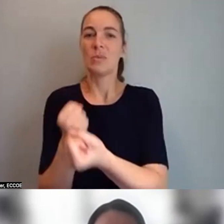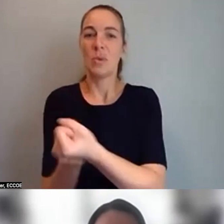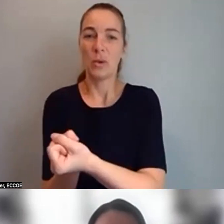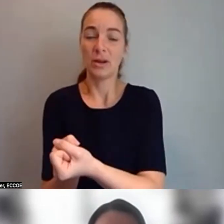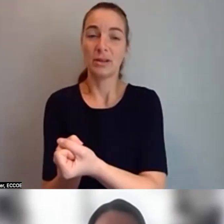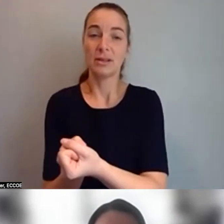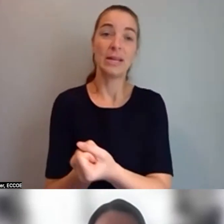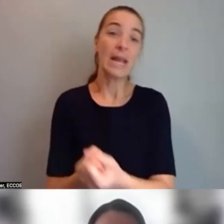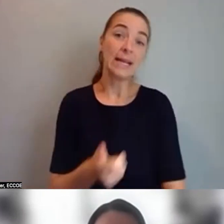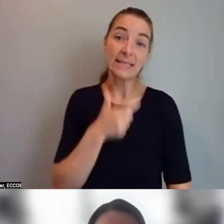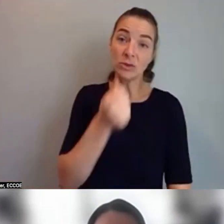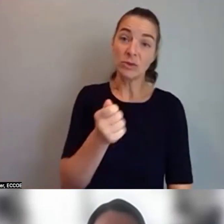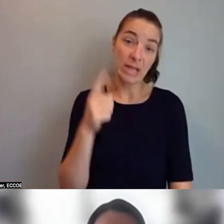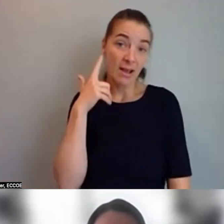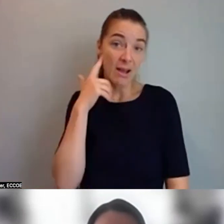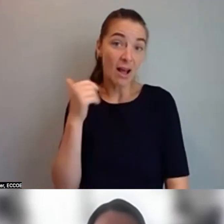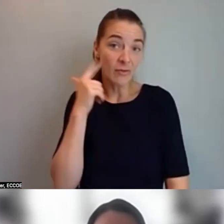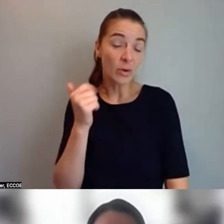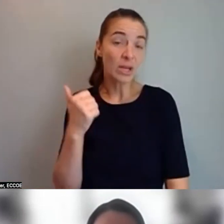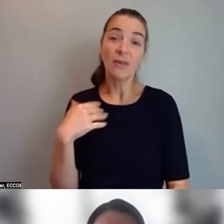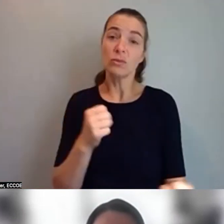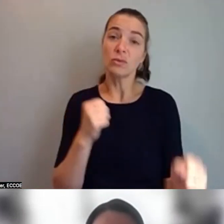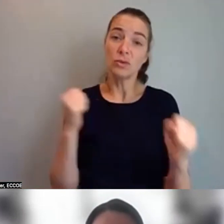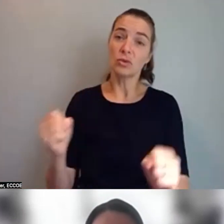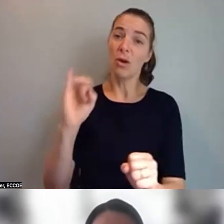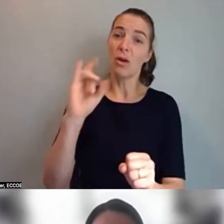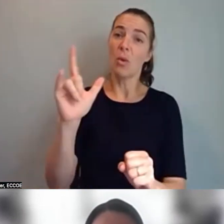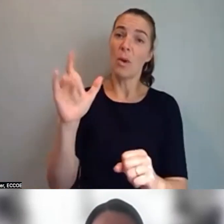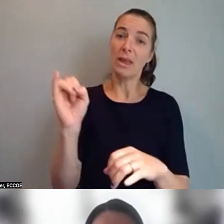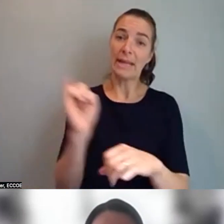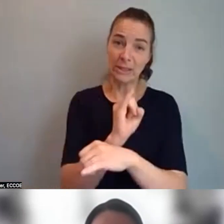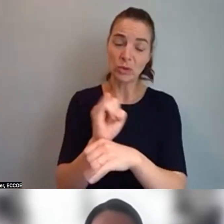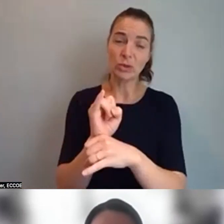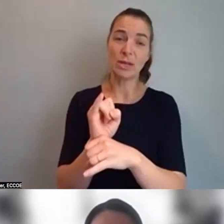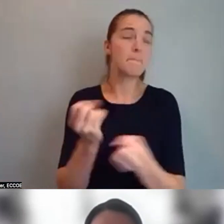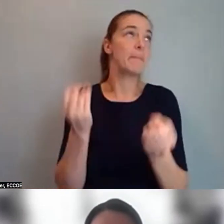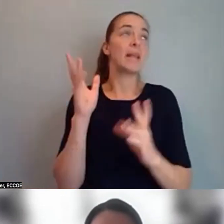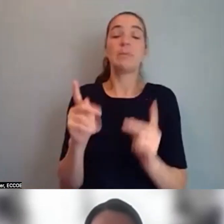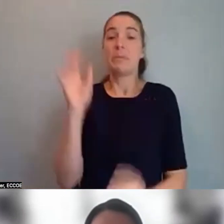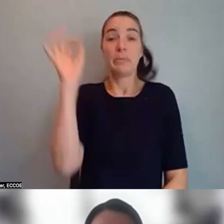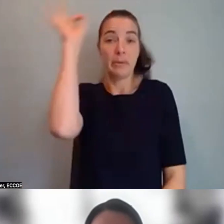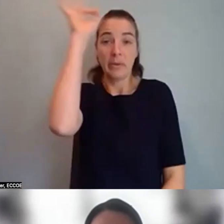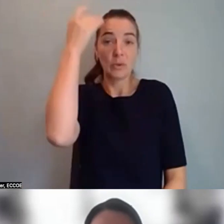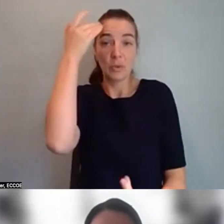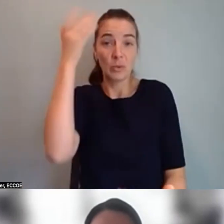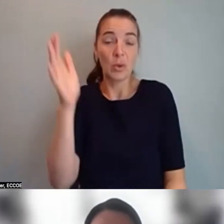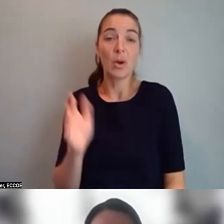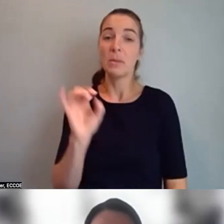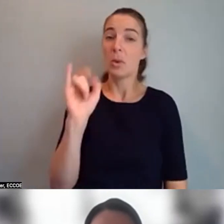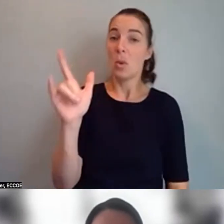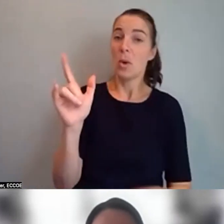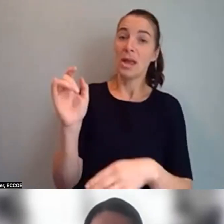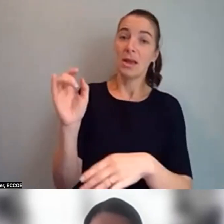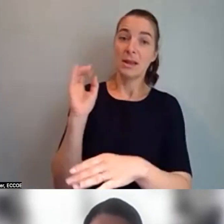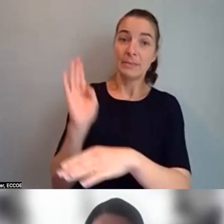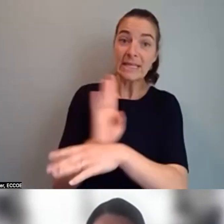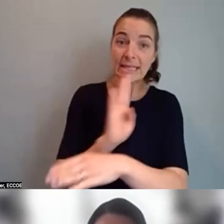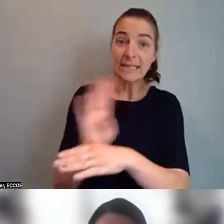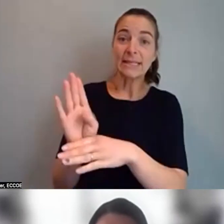of people don't know. But, you know, the oil industry is, you know, in the same areas that have the really